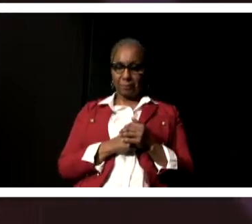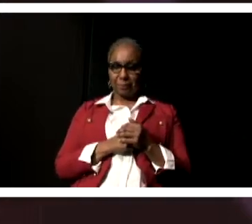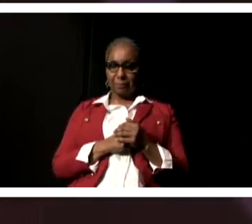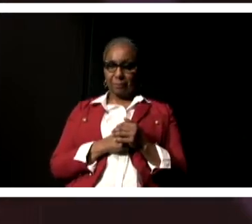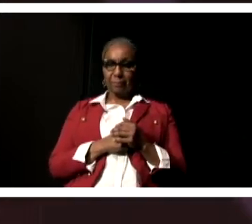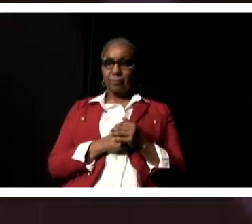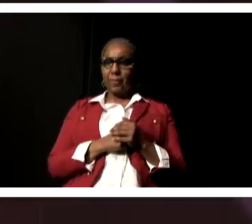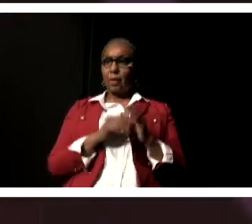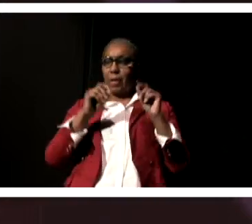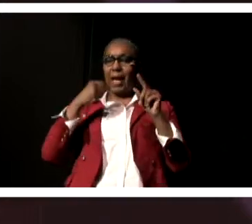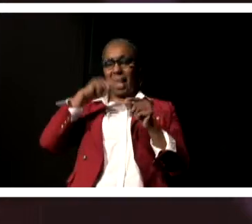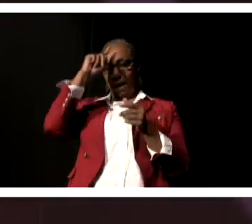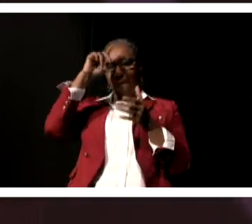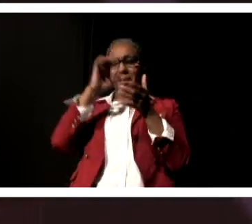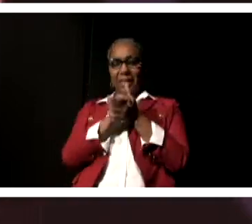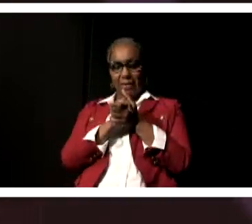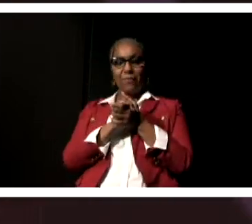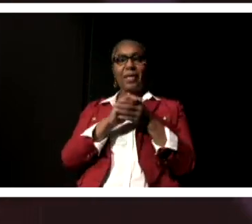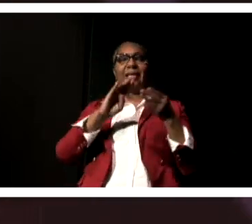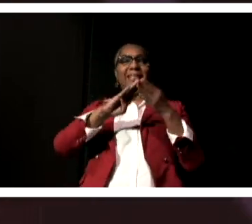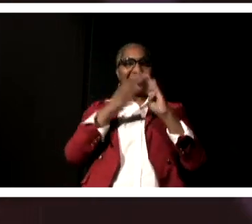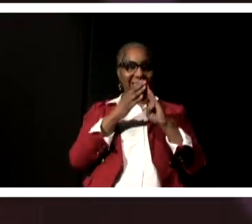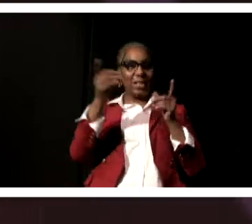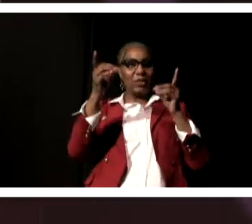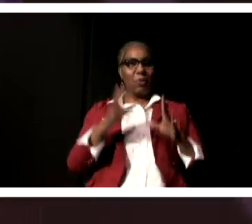I believe that is City Director Antoine Phillips.